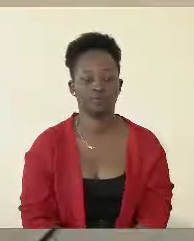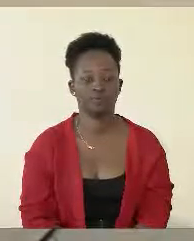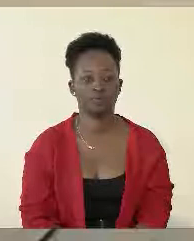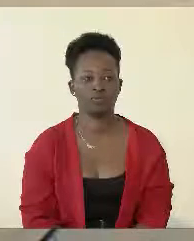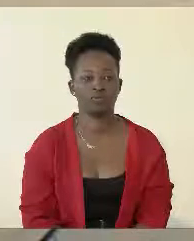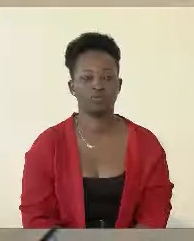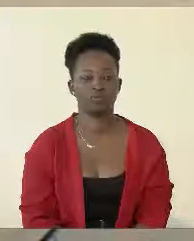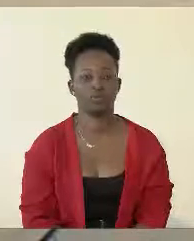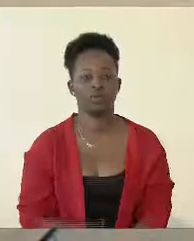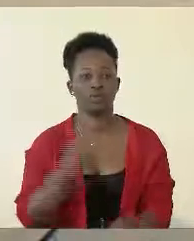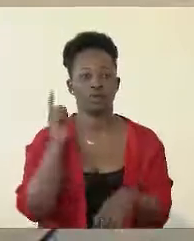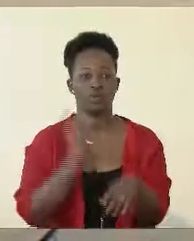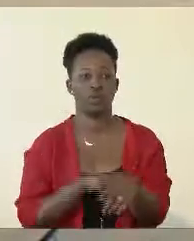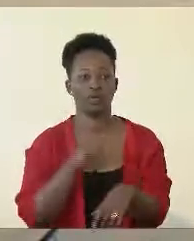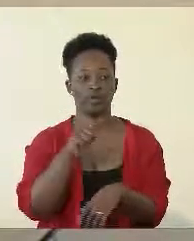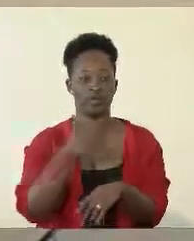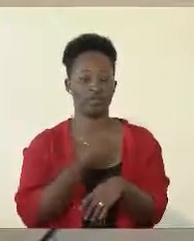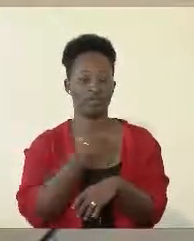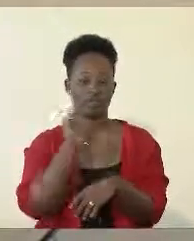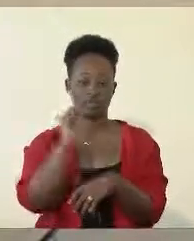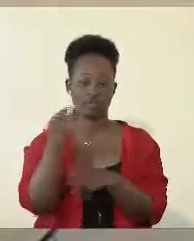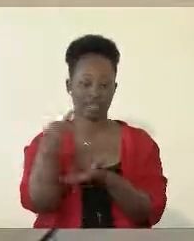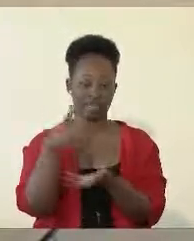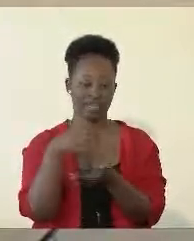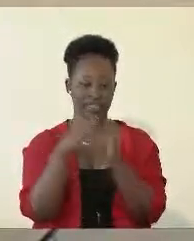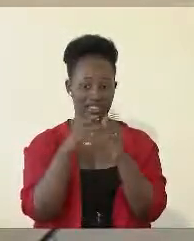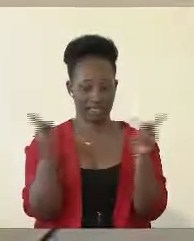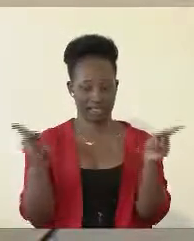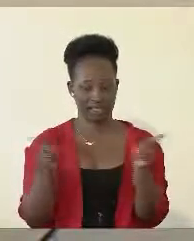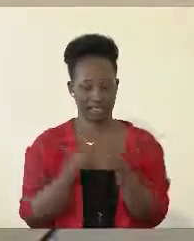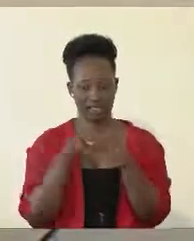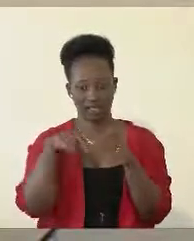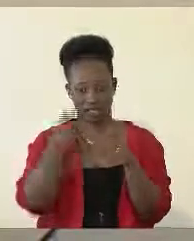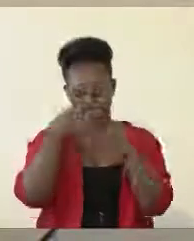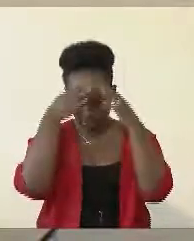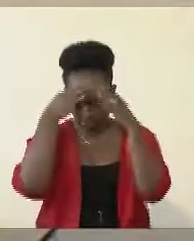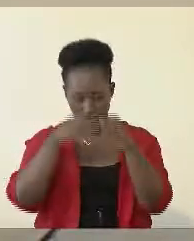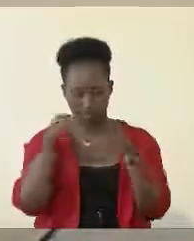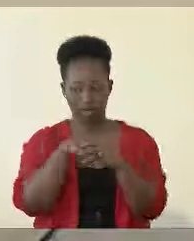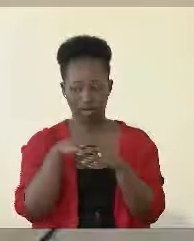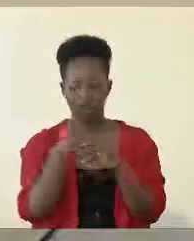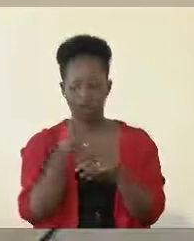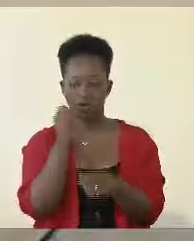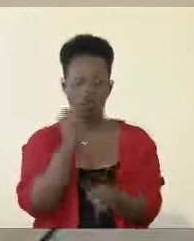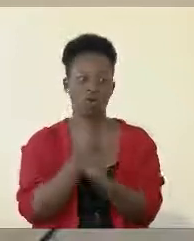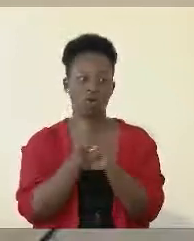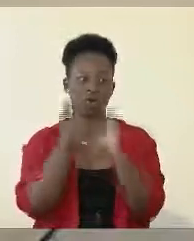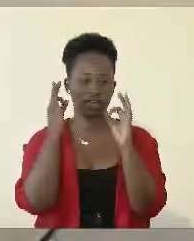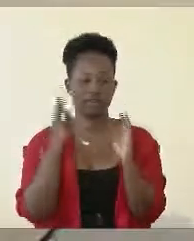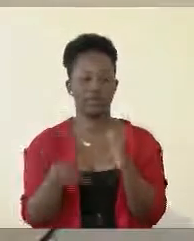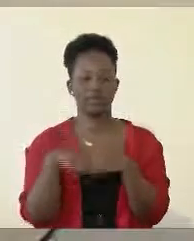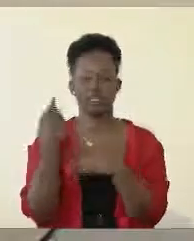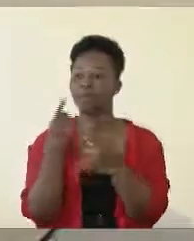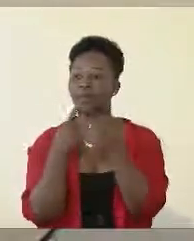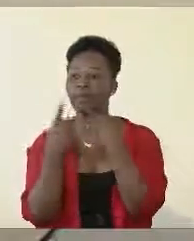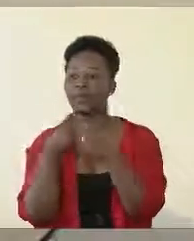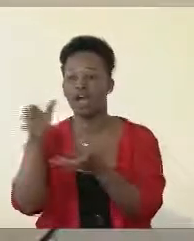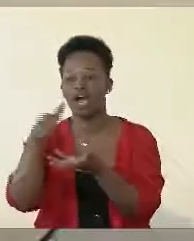here, when you have a small market size, then you are discouraged to invest further. You produce goods, and then you don't get customers to buy them.